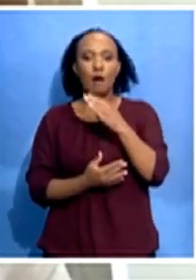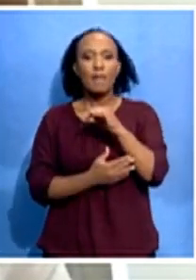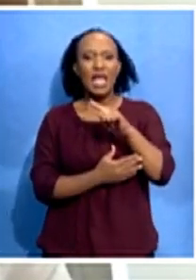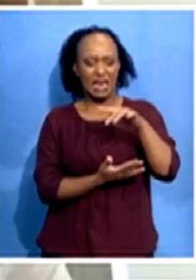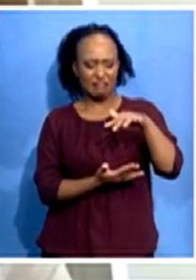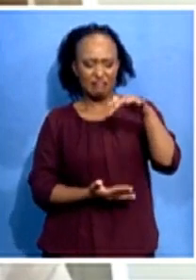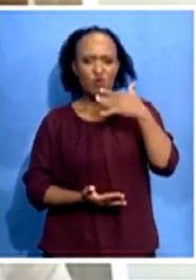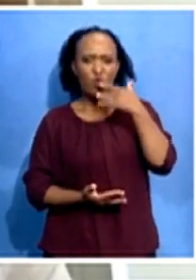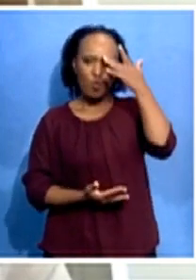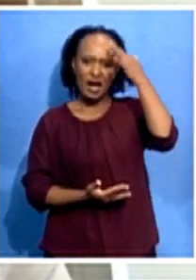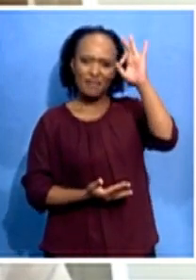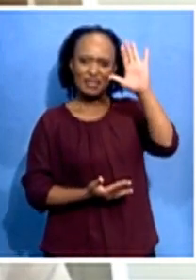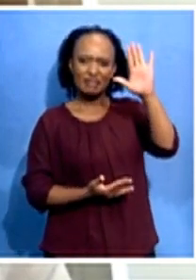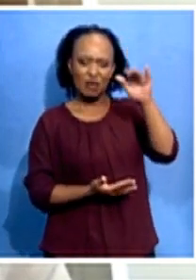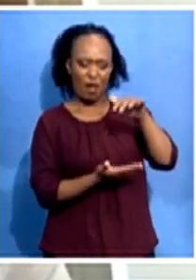COVID-19 conversation?